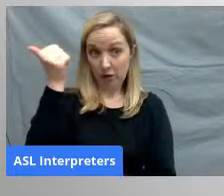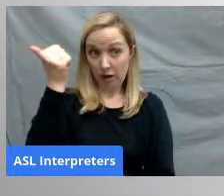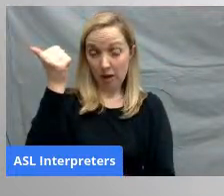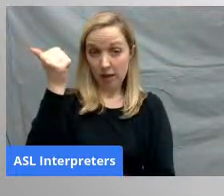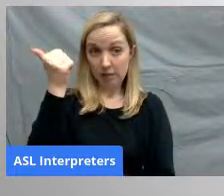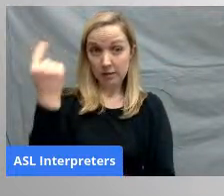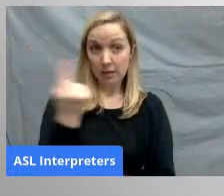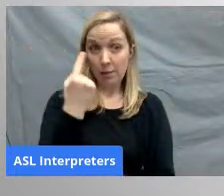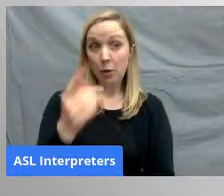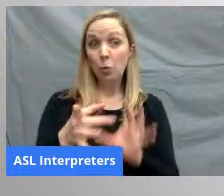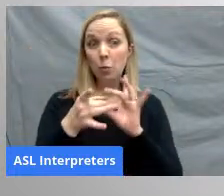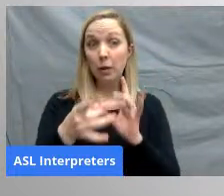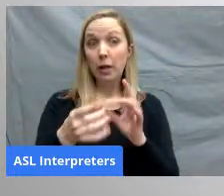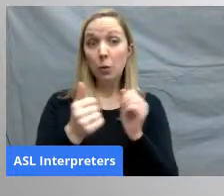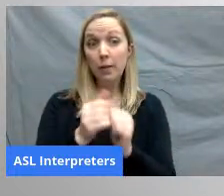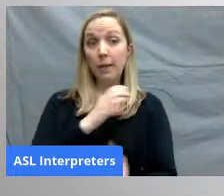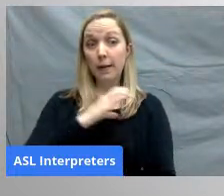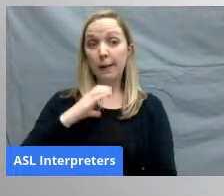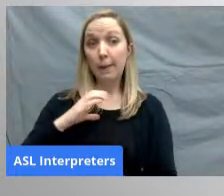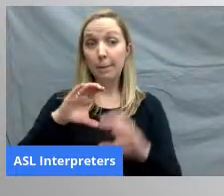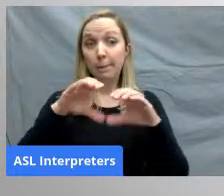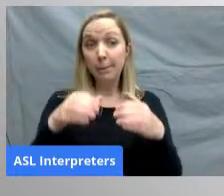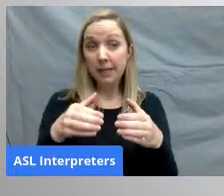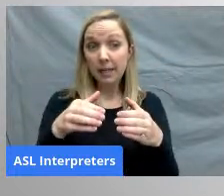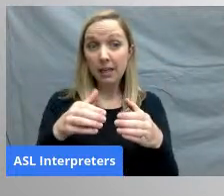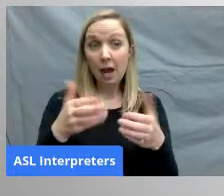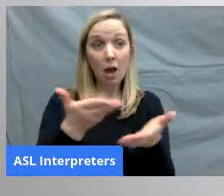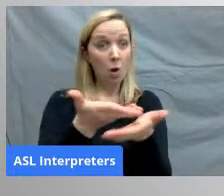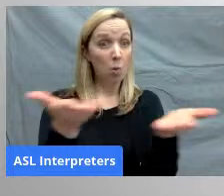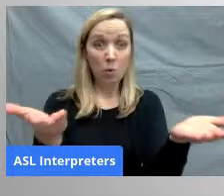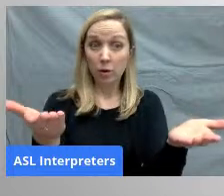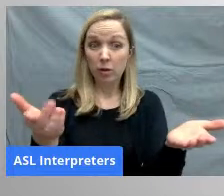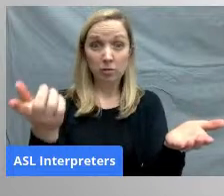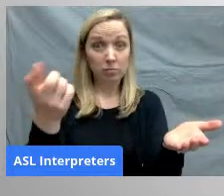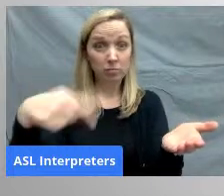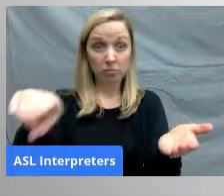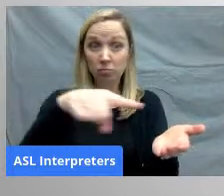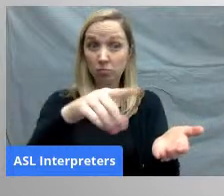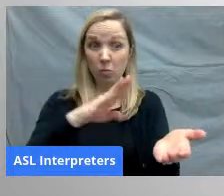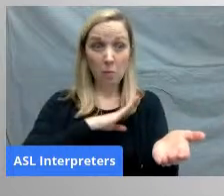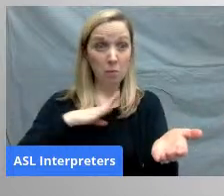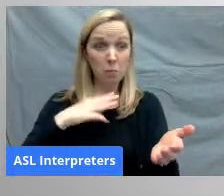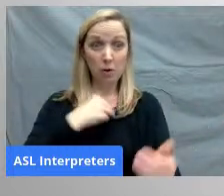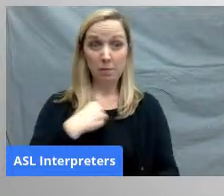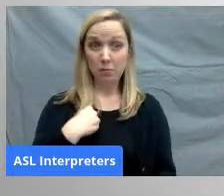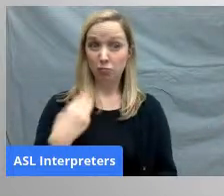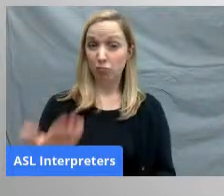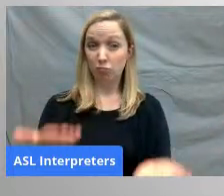committee, I am going to welcome the board to add any information that I left out.